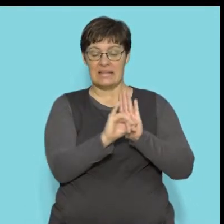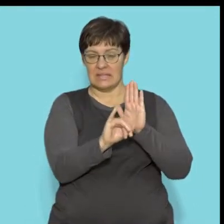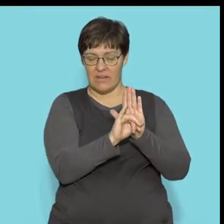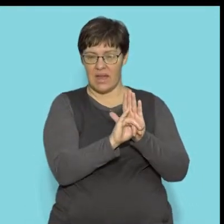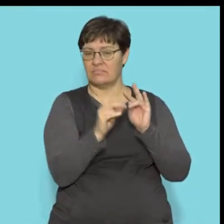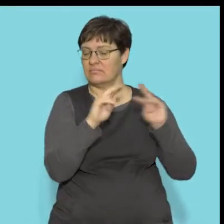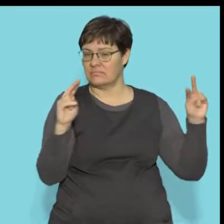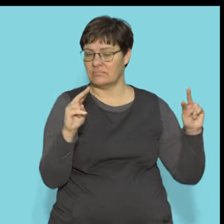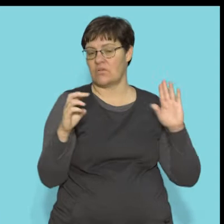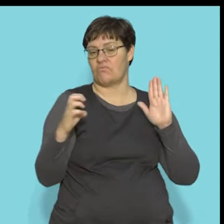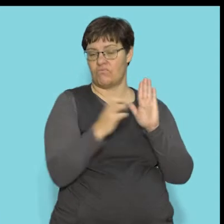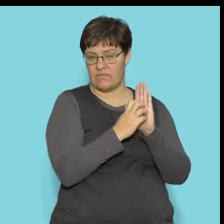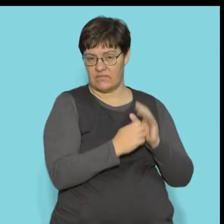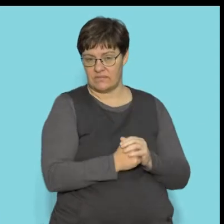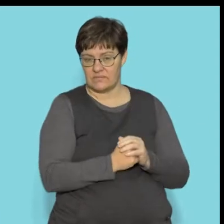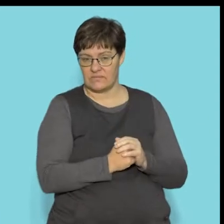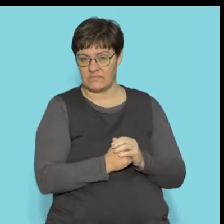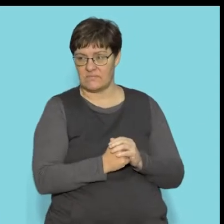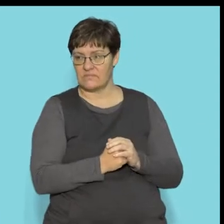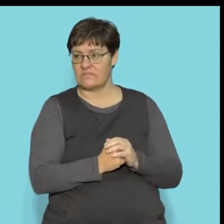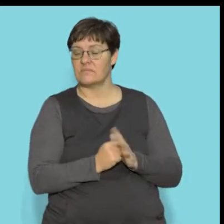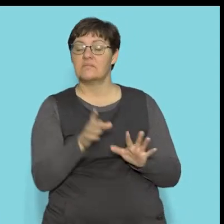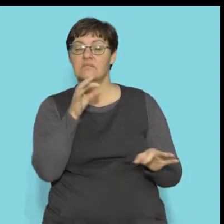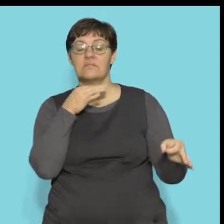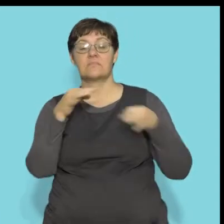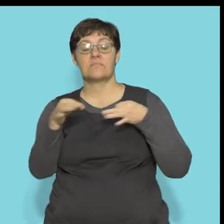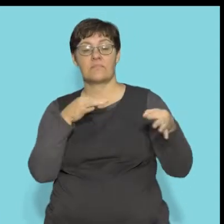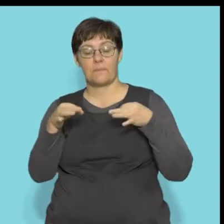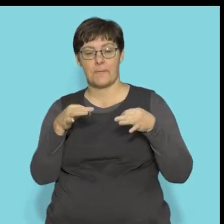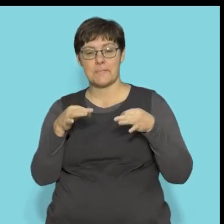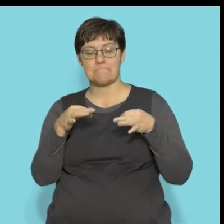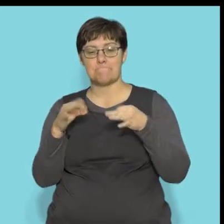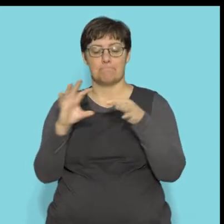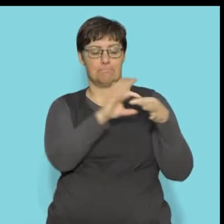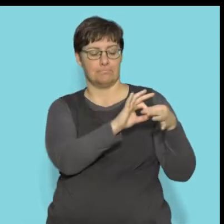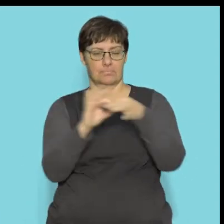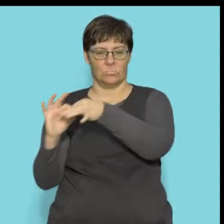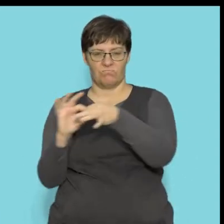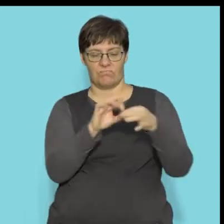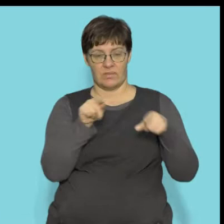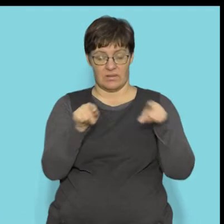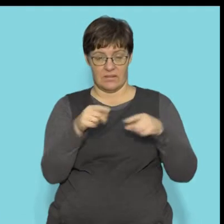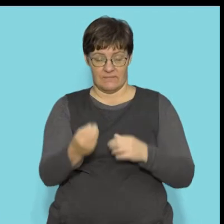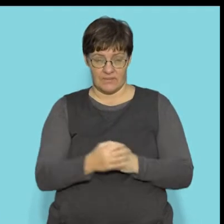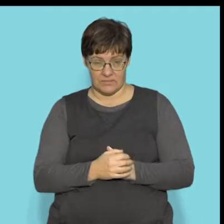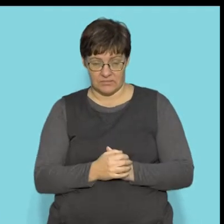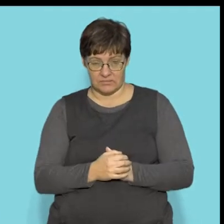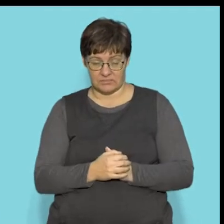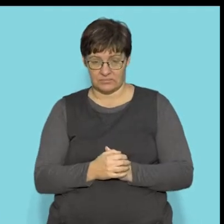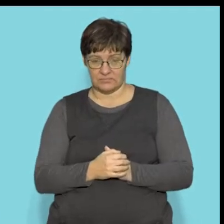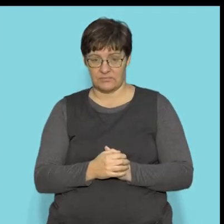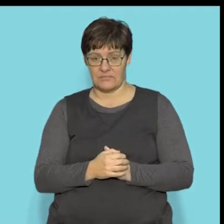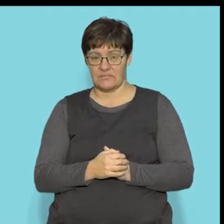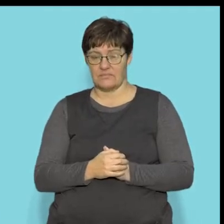identifying the kind of graph and describing the relationship. Here